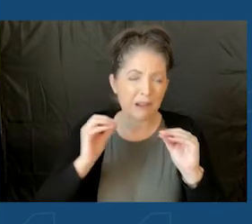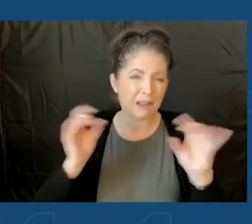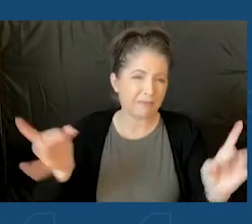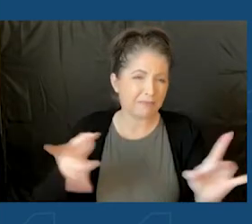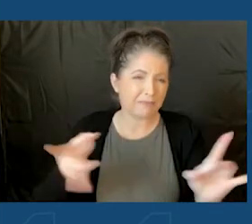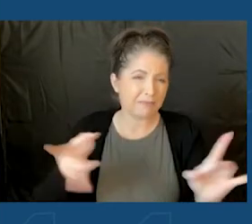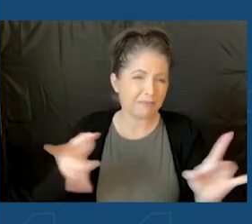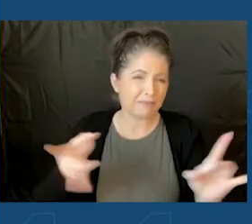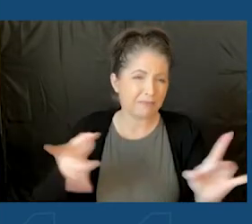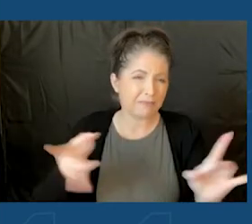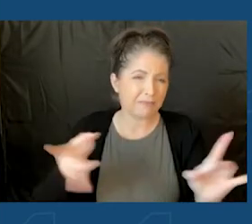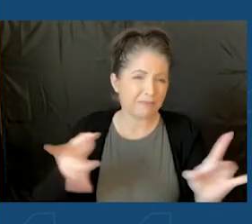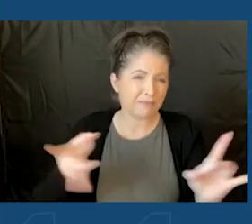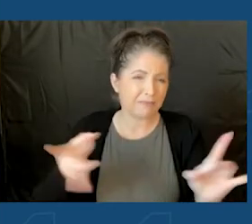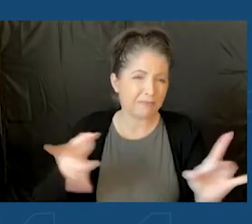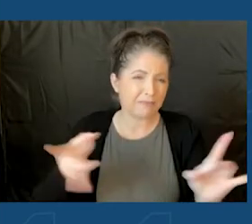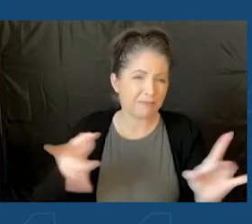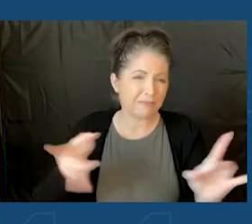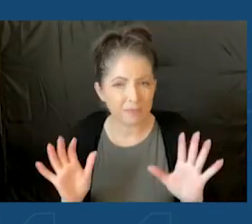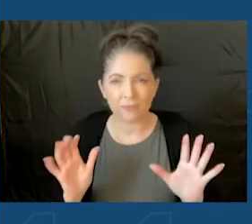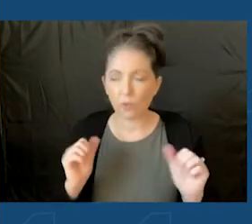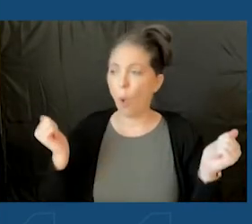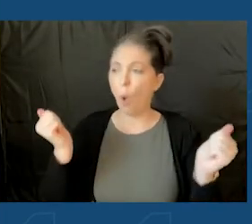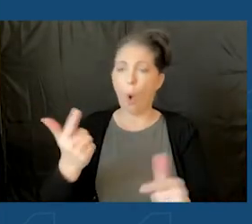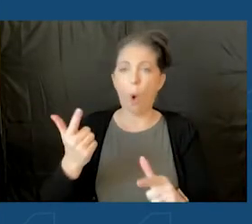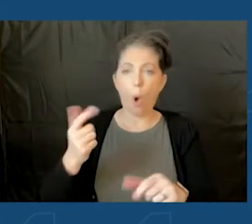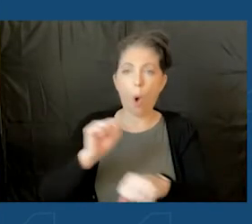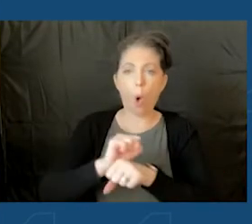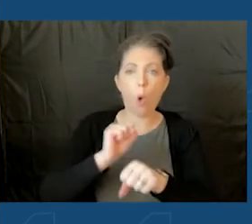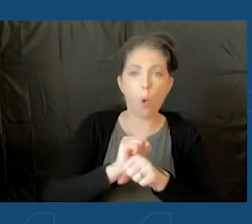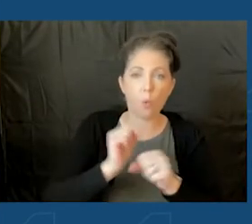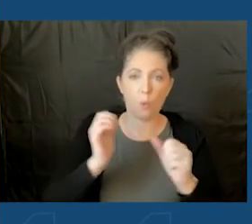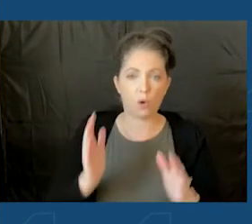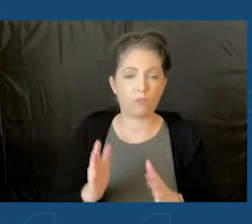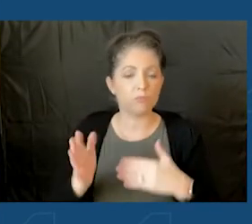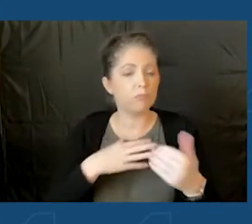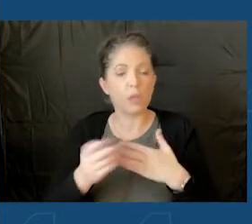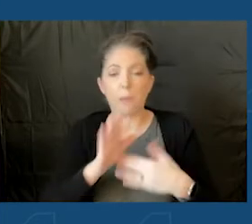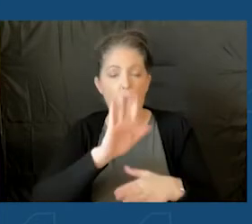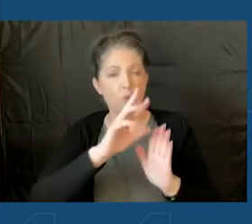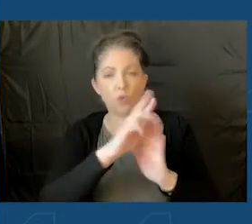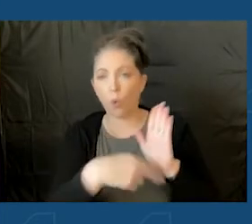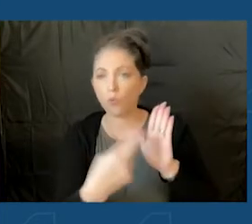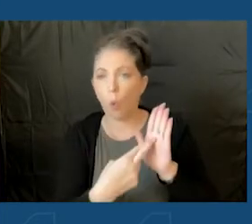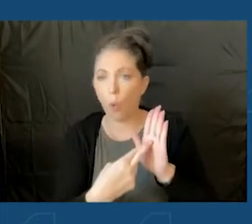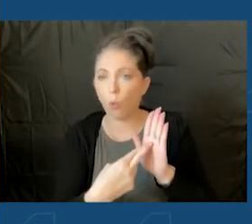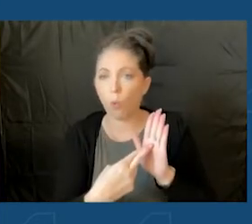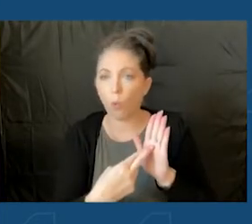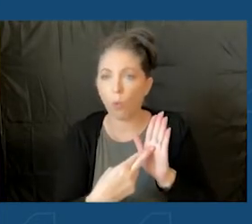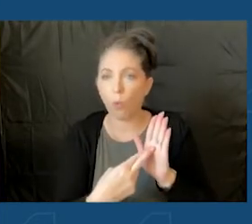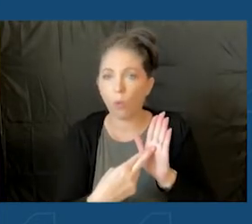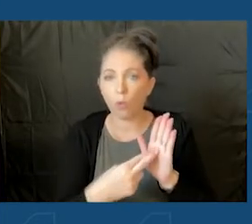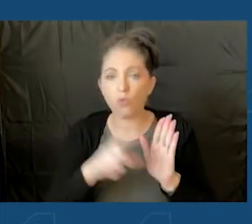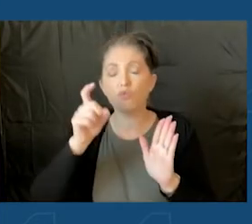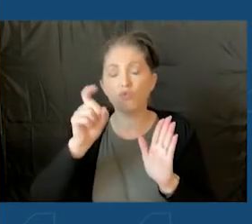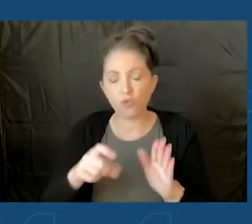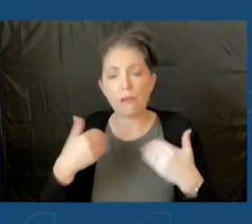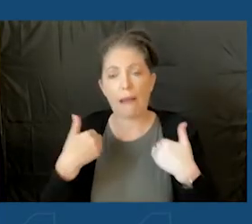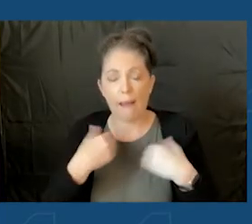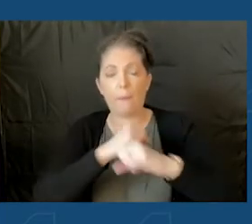matter. And all of our transit workers, no matter what your role is, should be afforded this level of